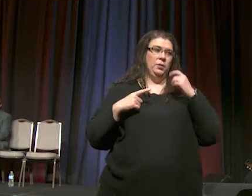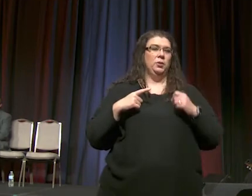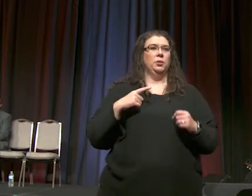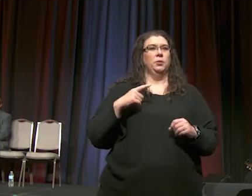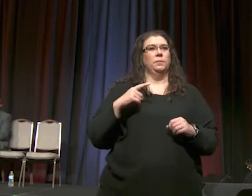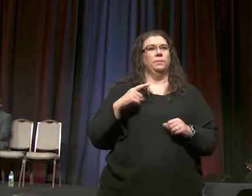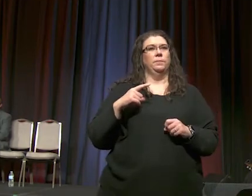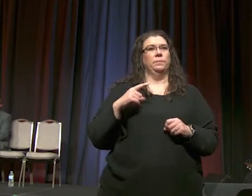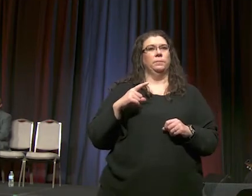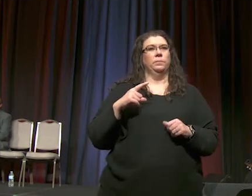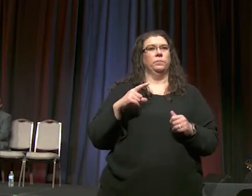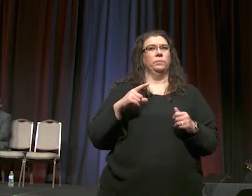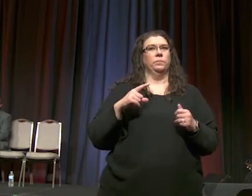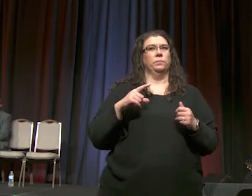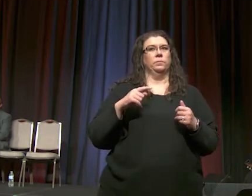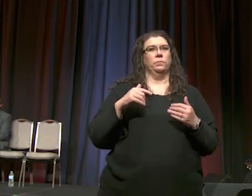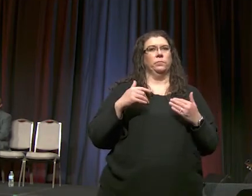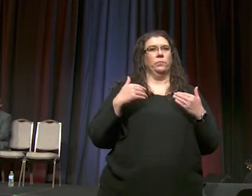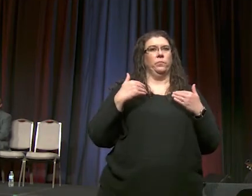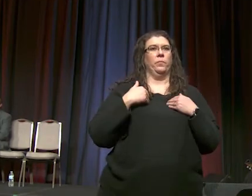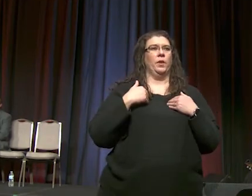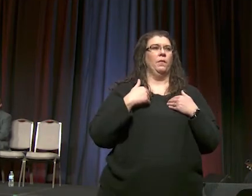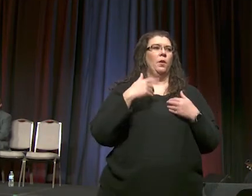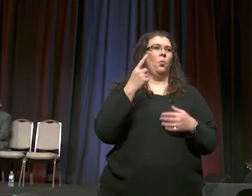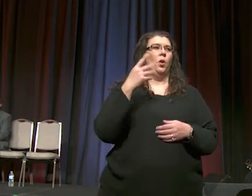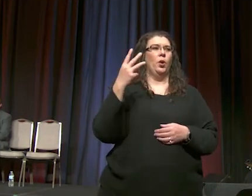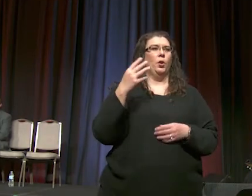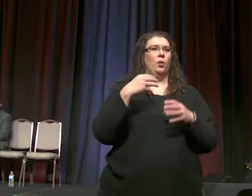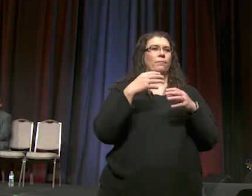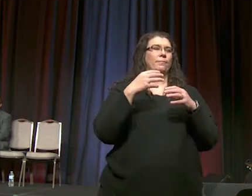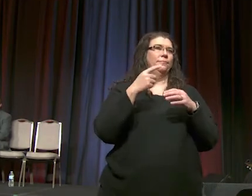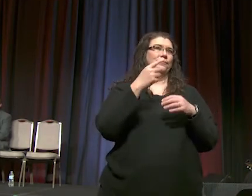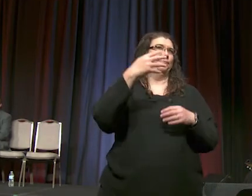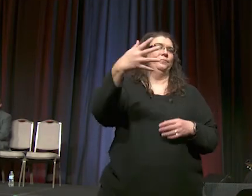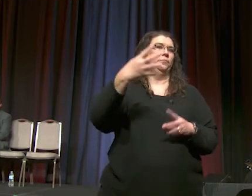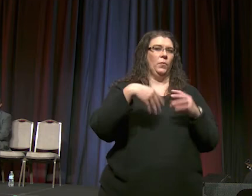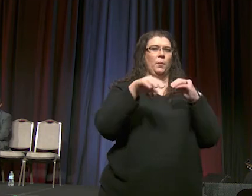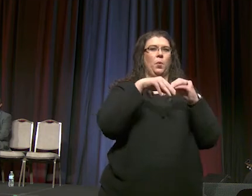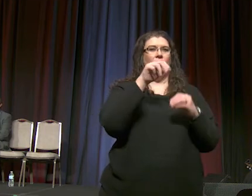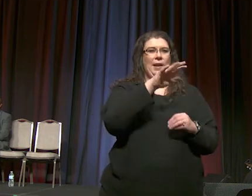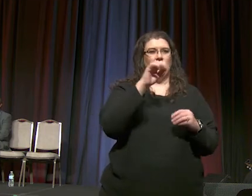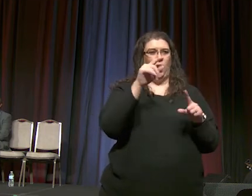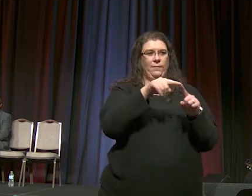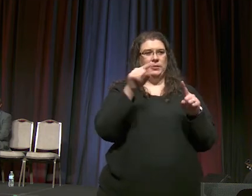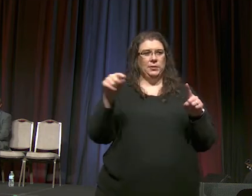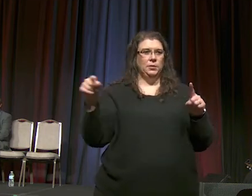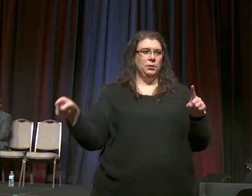to have one or more annual conferences that